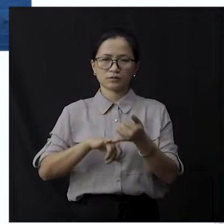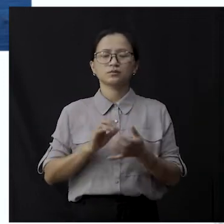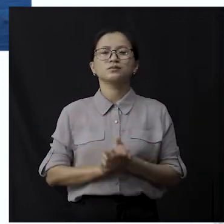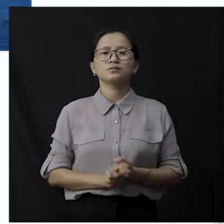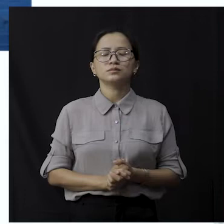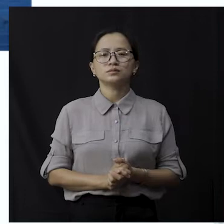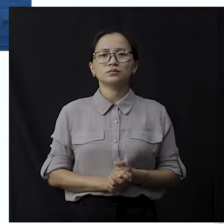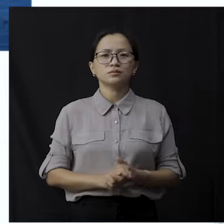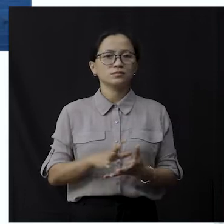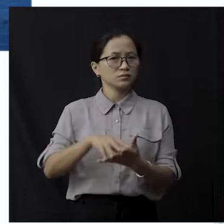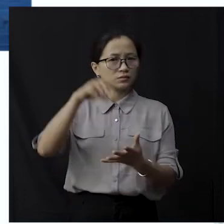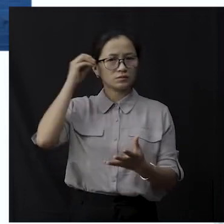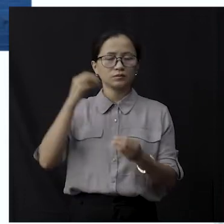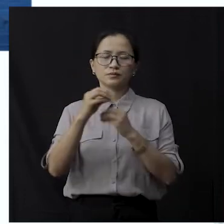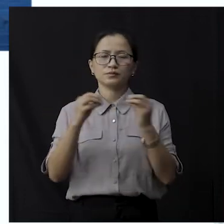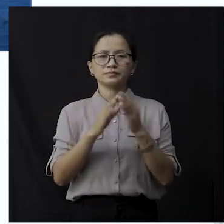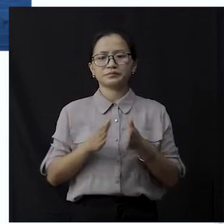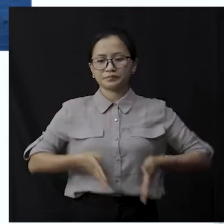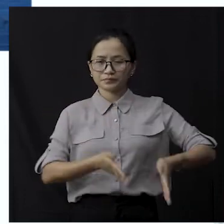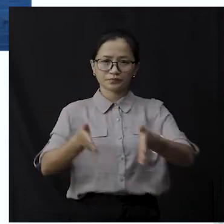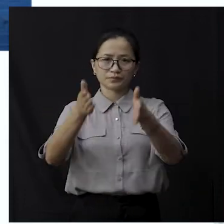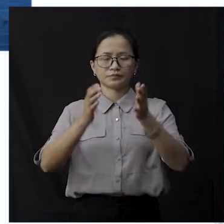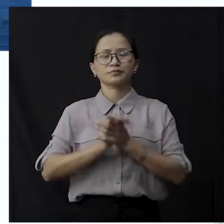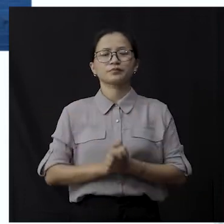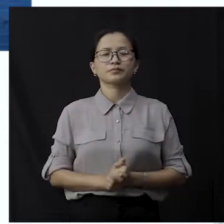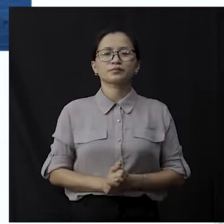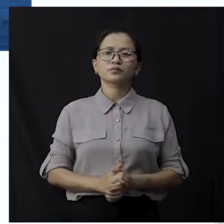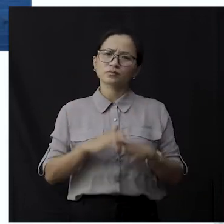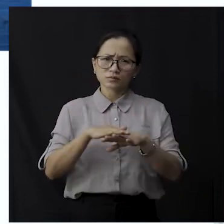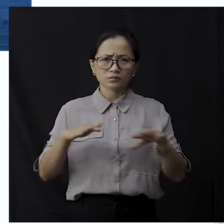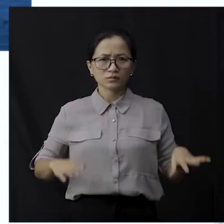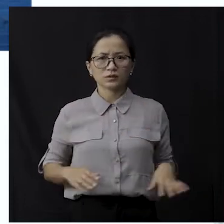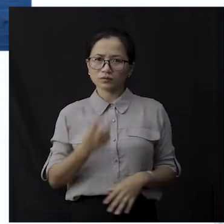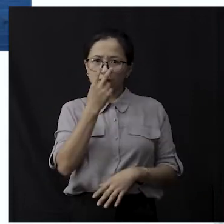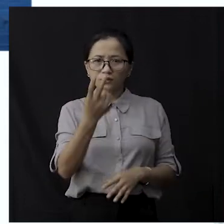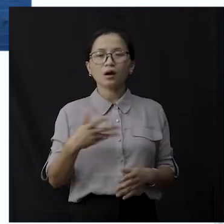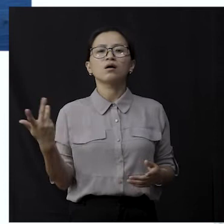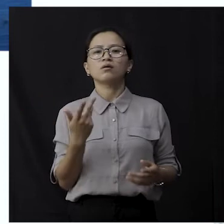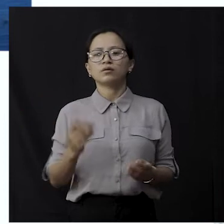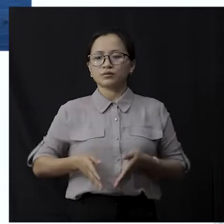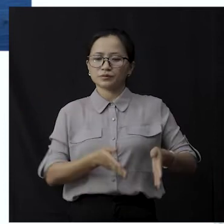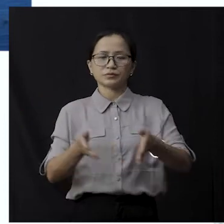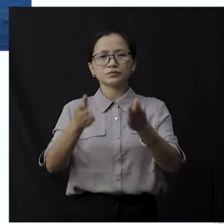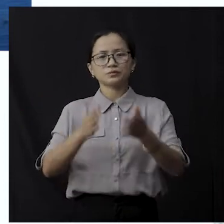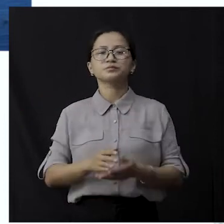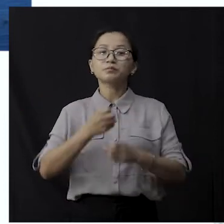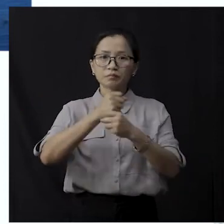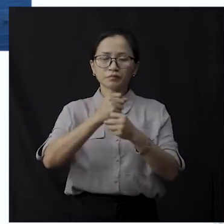Mountains. And we have learned about river. And students, you have seen how river is formed,